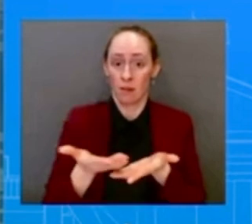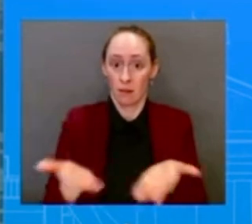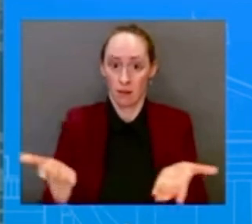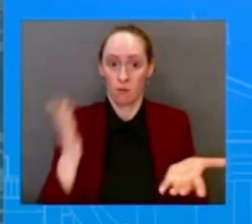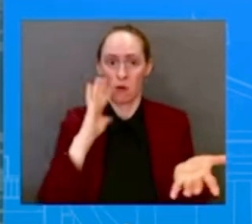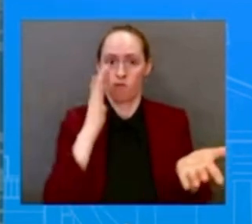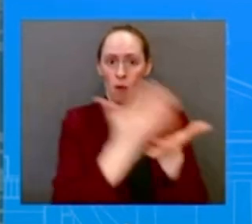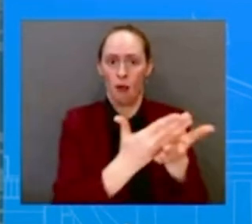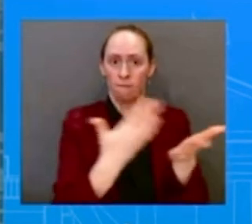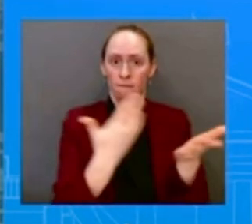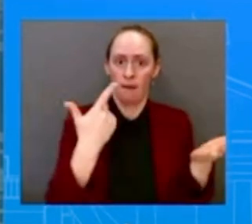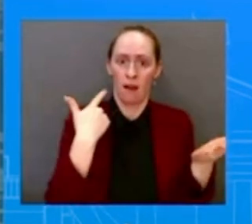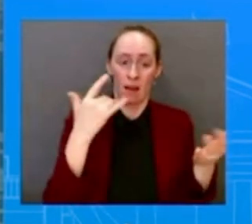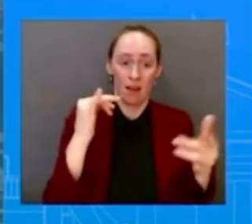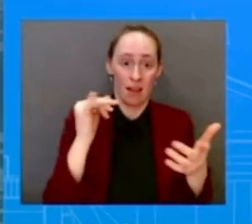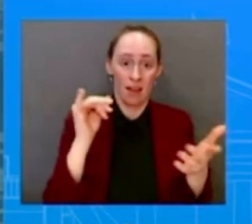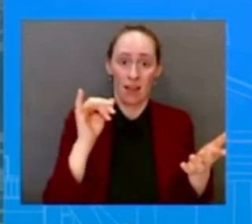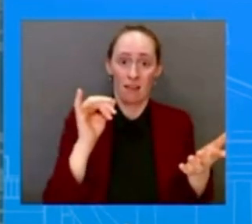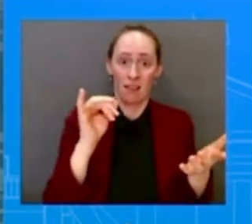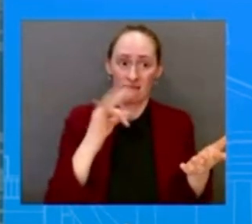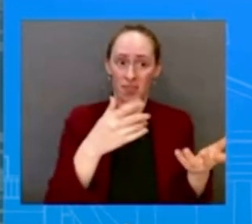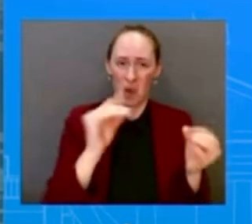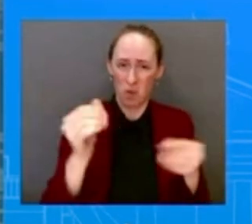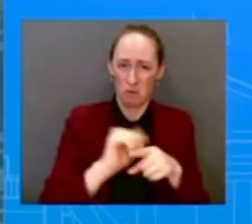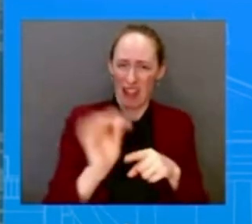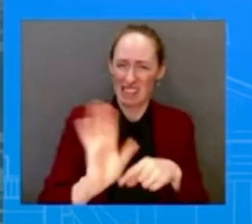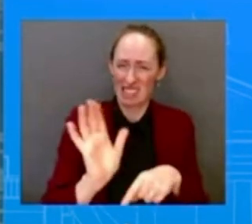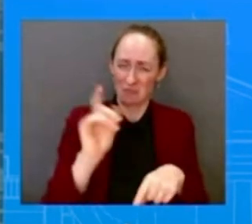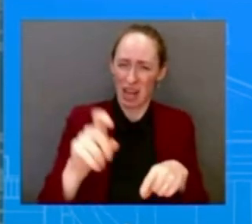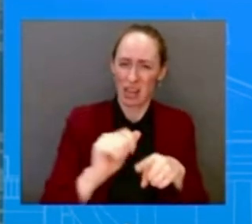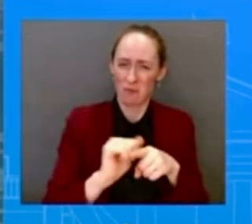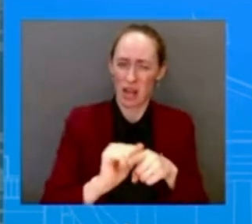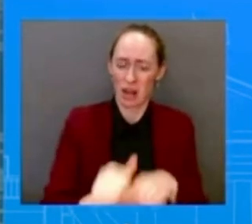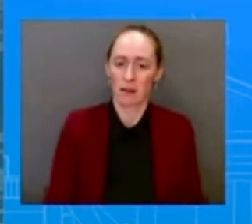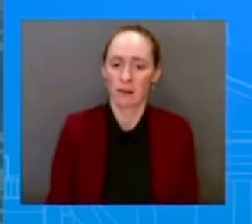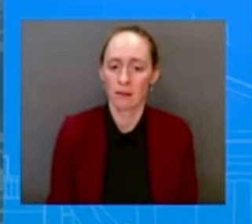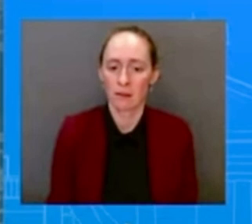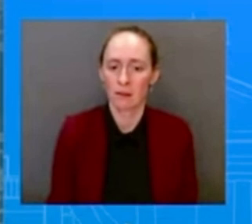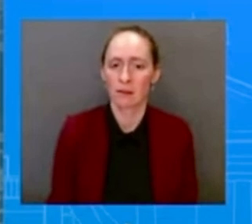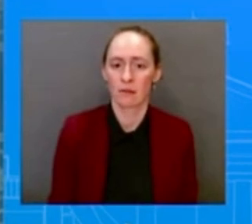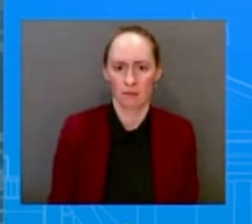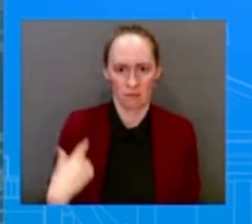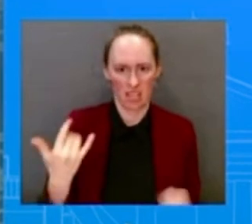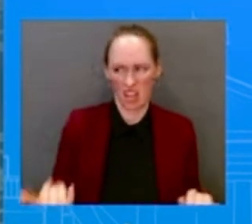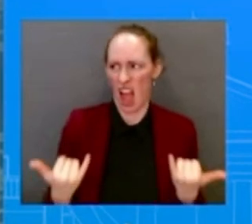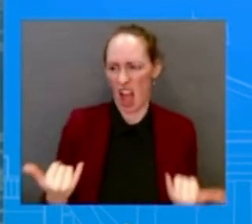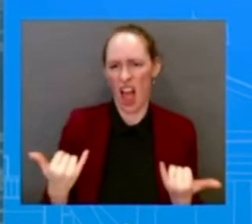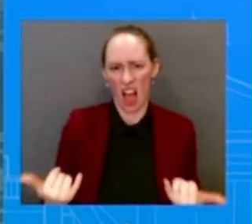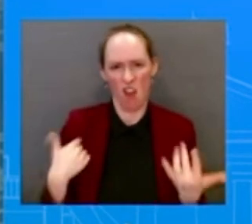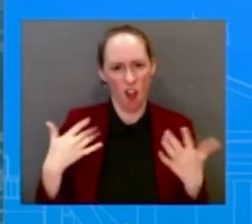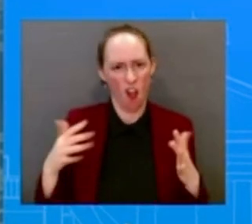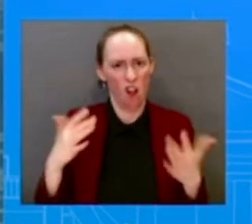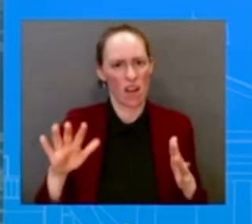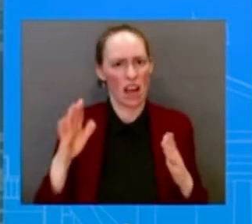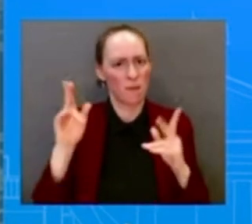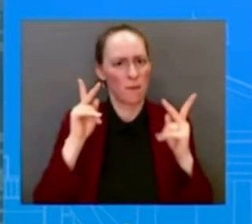along with that. We're doing it right now. Fort Sill, Oklahoma, we've got Ukrainian soldiers learning how to use a Patriot